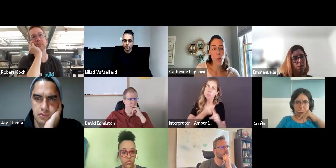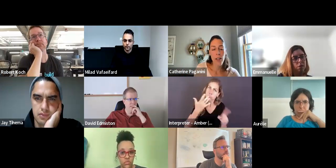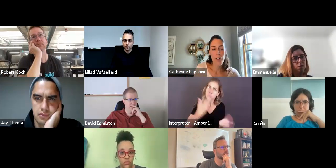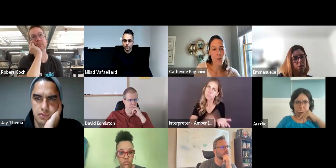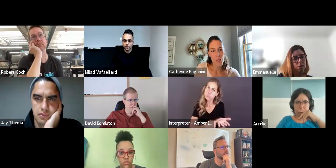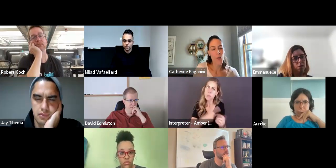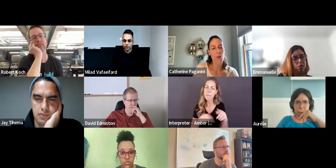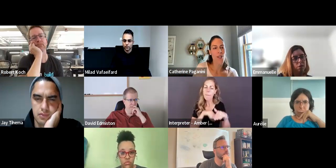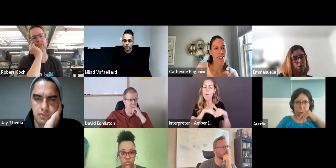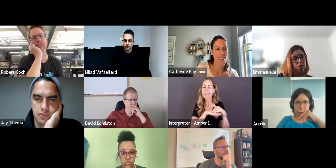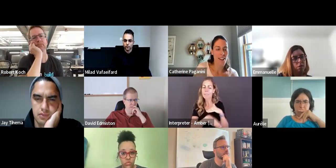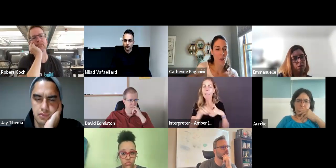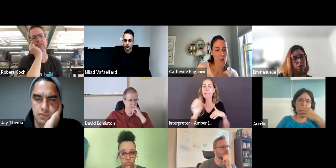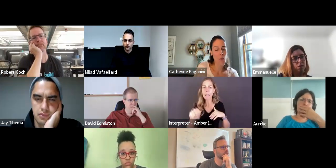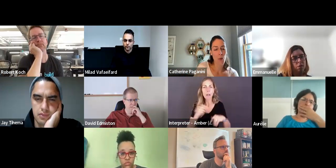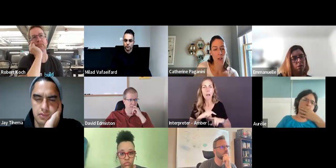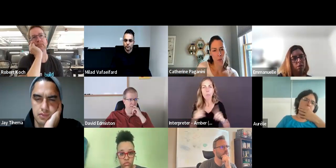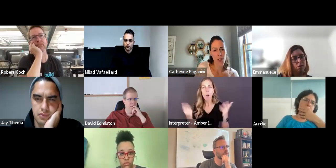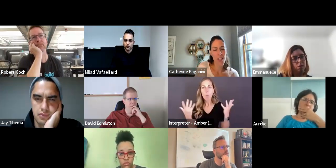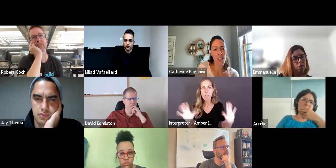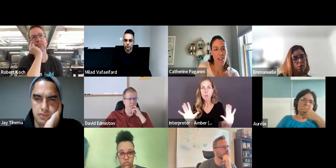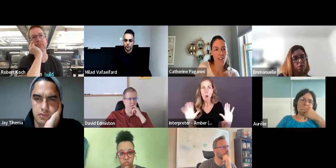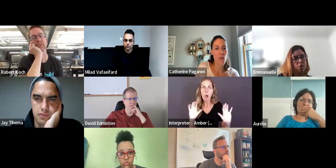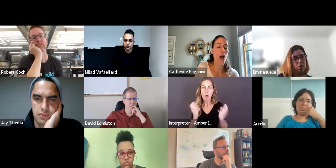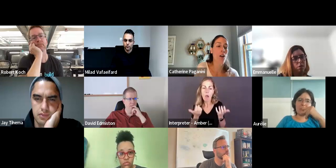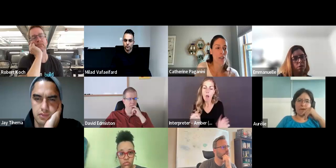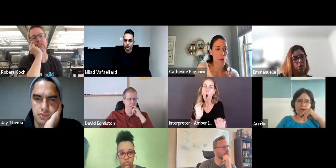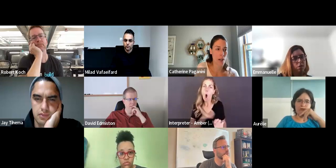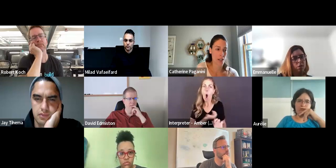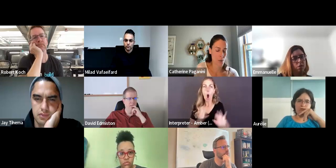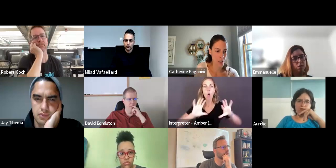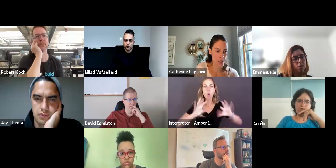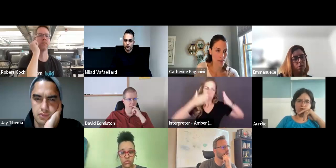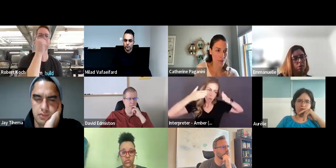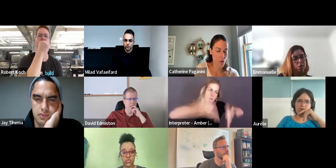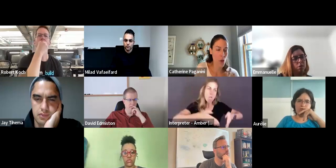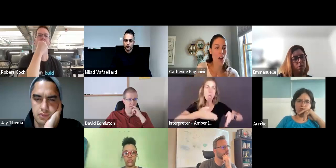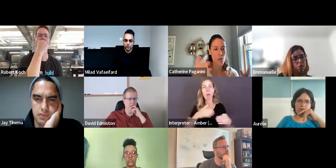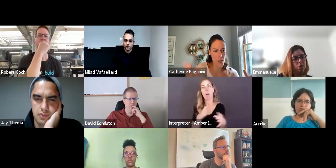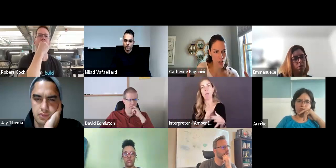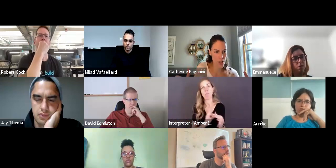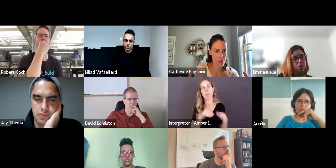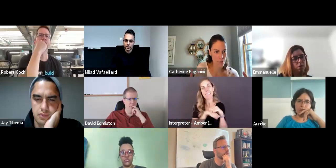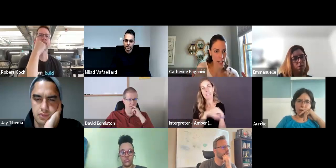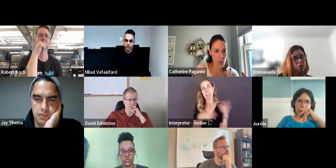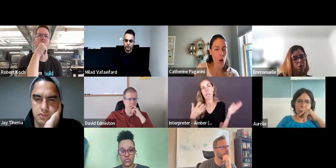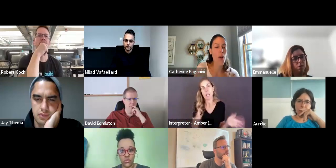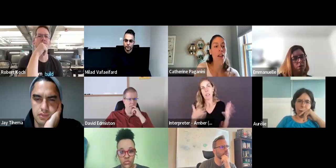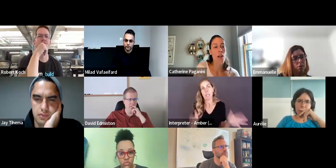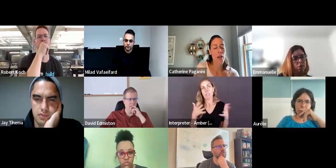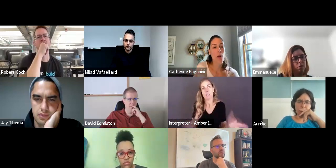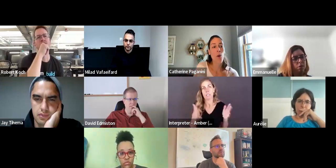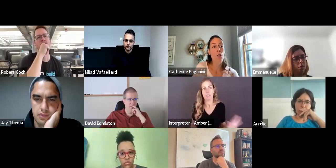we don't want to reduce our group or our community to talk only about accessibility. You're also engineers, right?